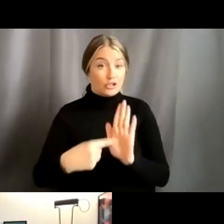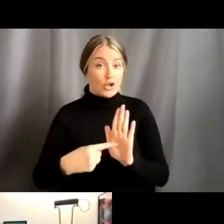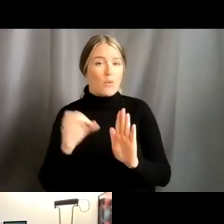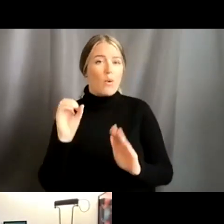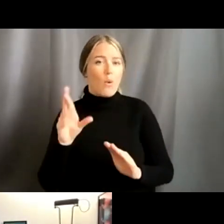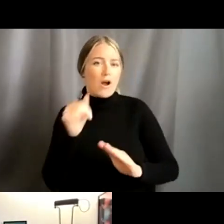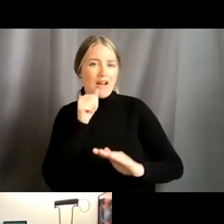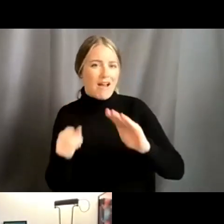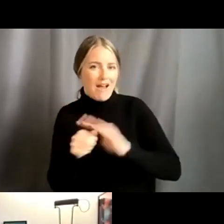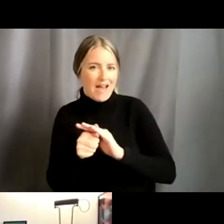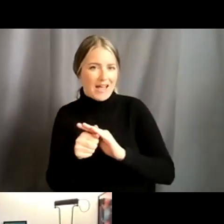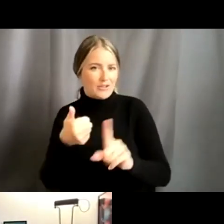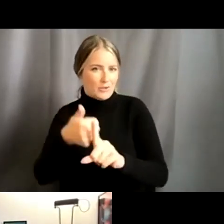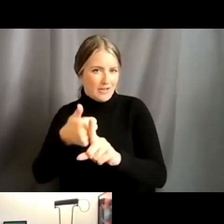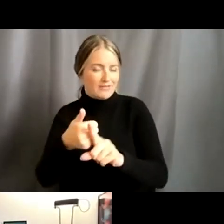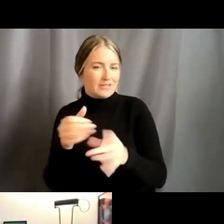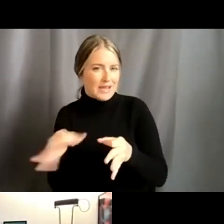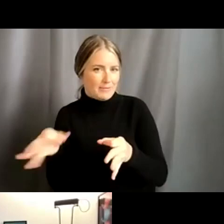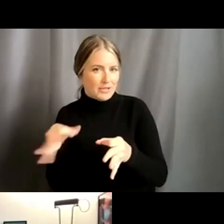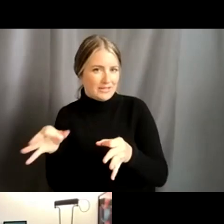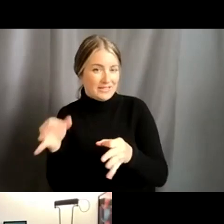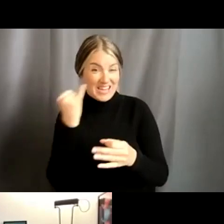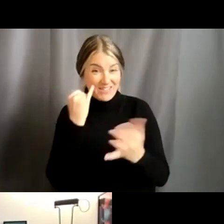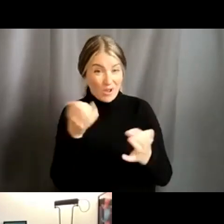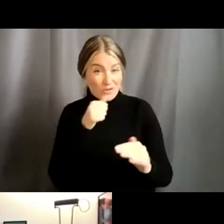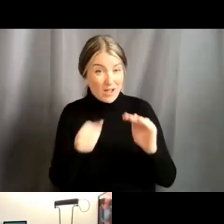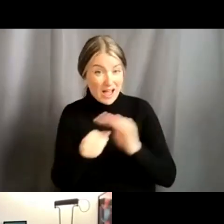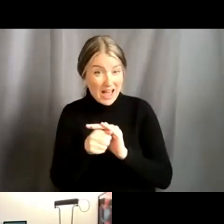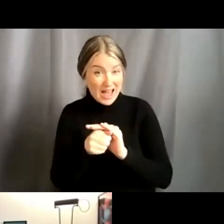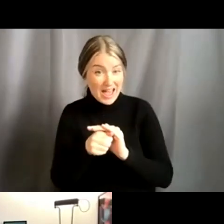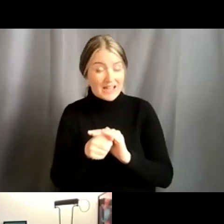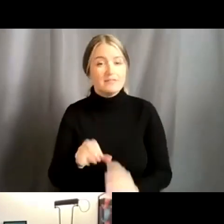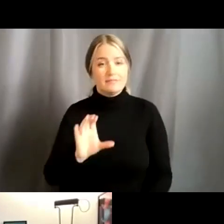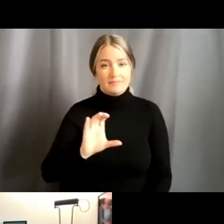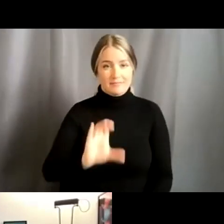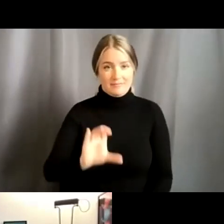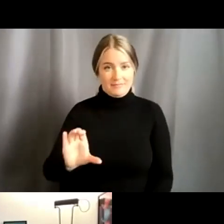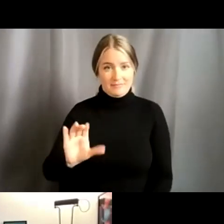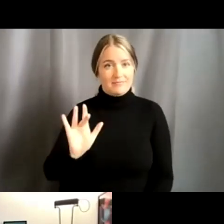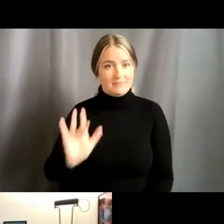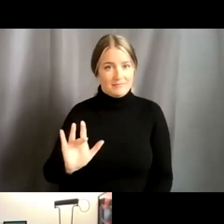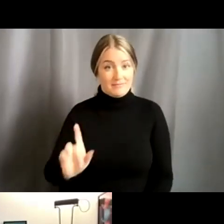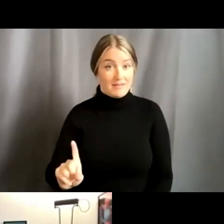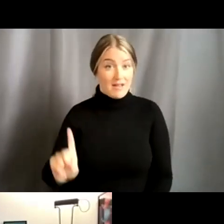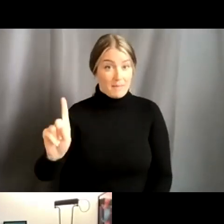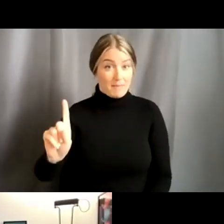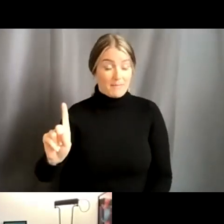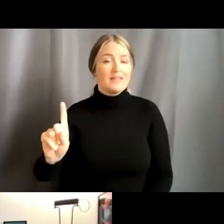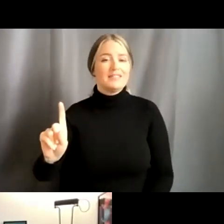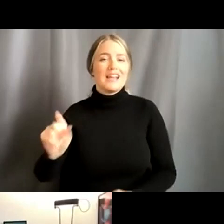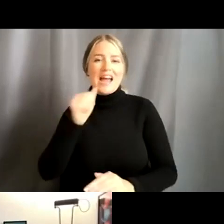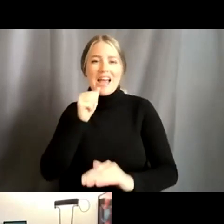own Zoom window. To hide the captions, you can click the up arrow next to Close Caption and then simply click on Hide